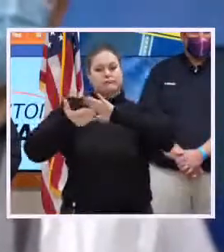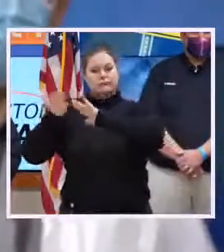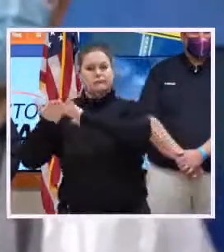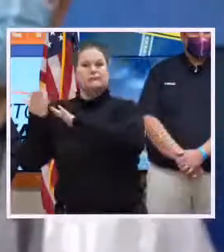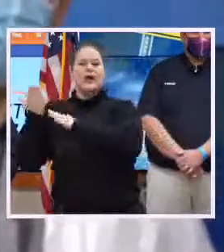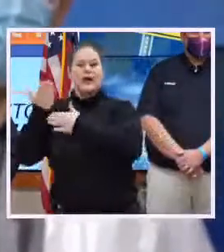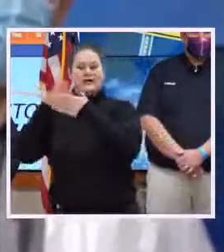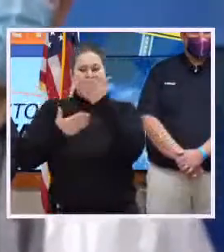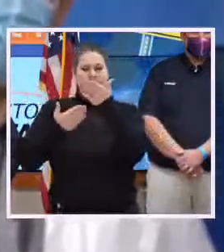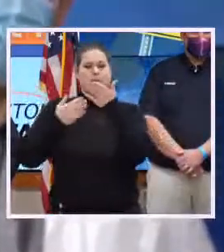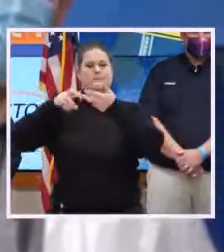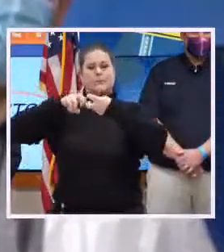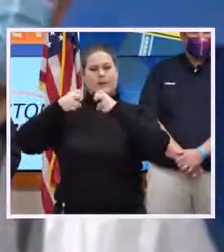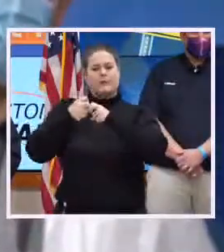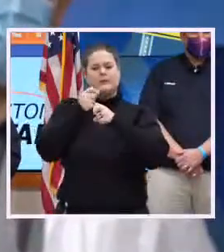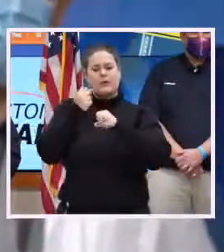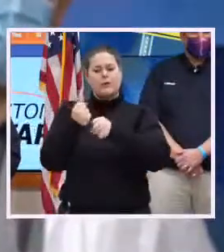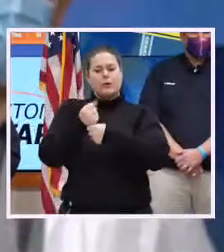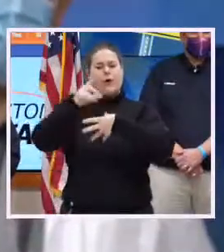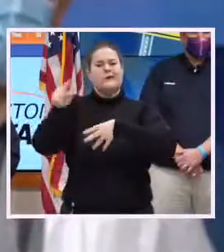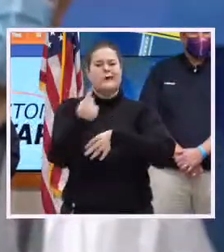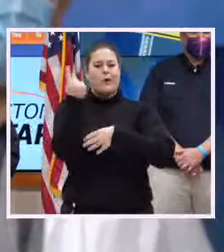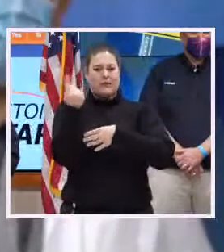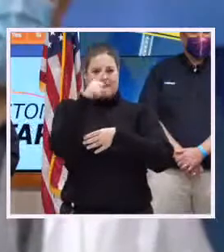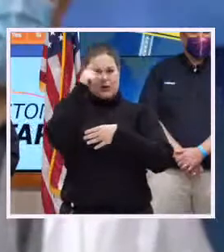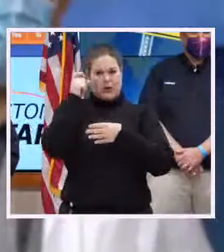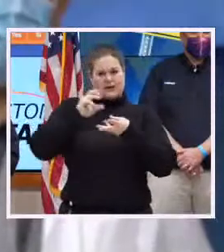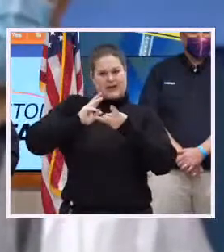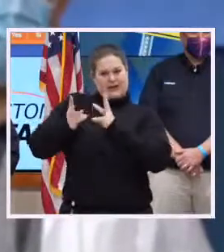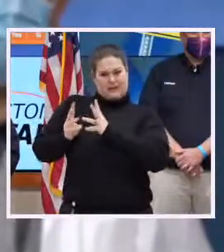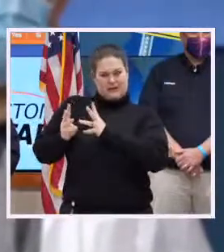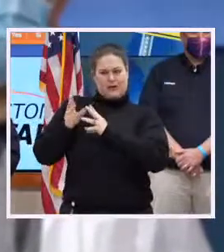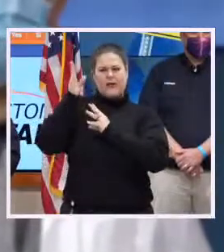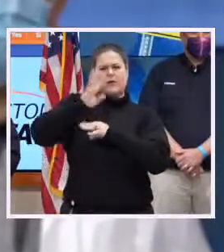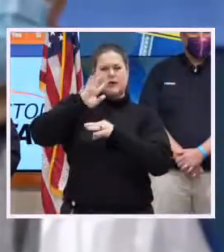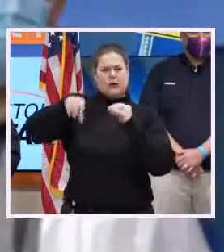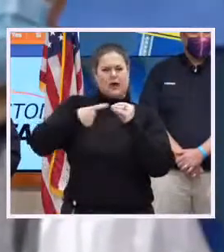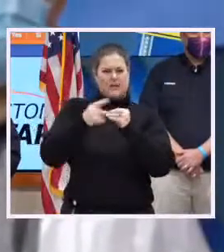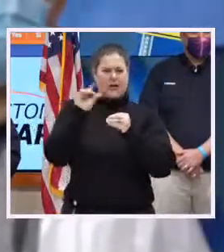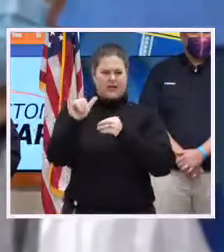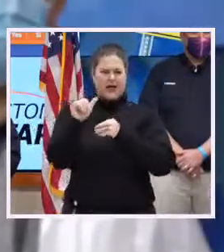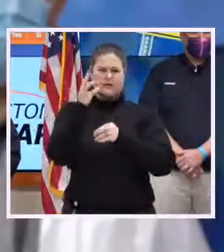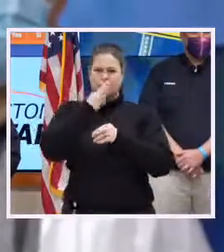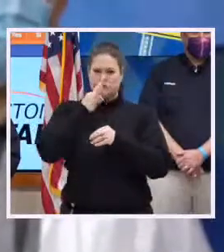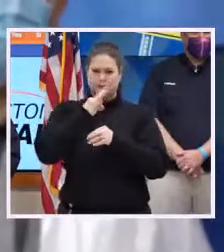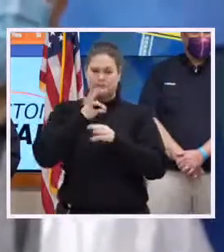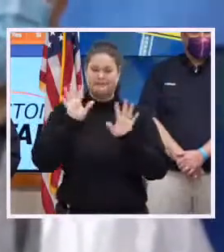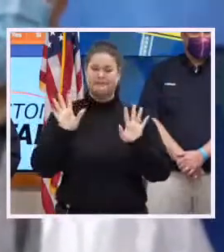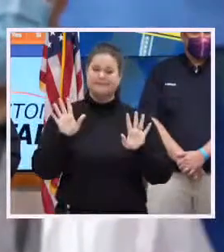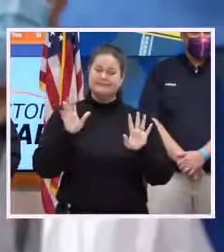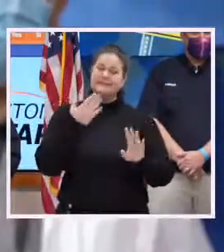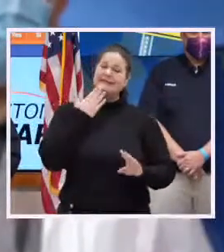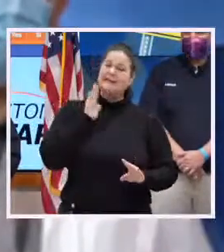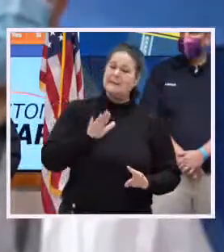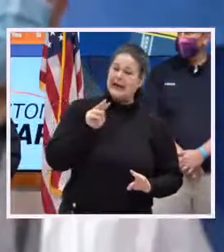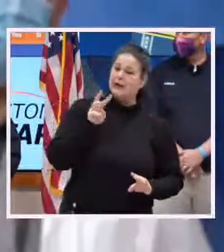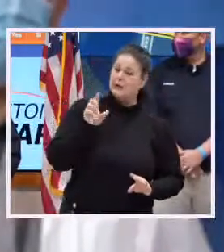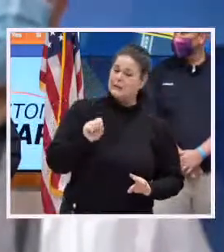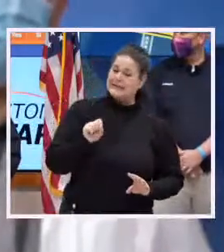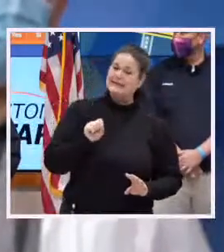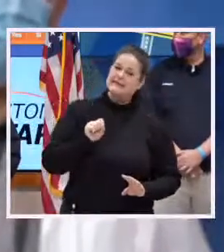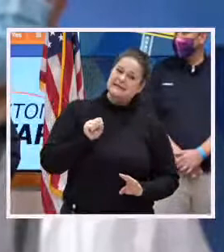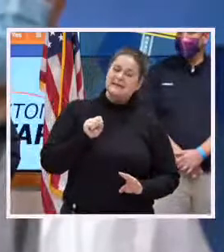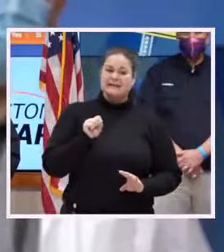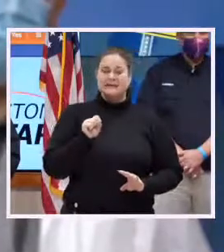outages repaired. And Jason will speak to this in a bit. The bad news is there continue